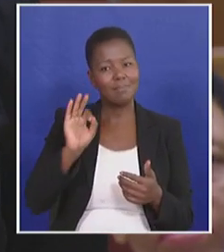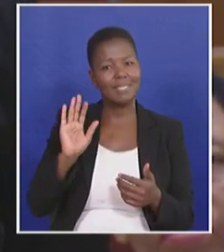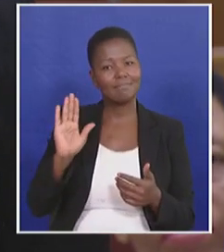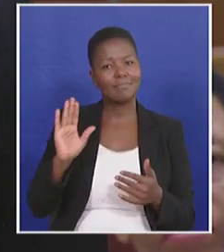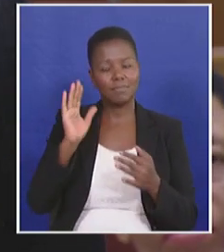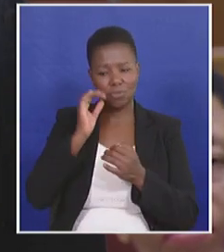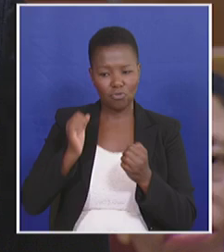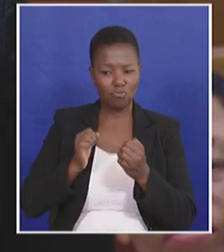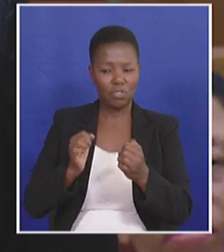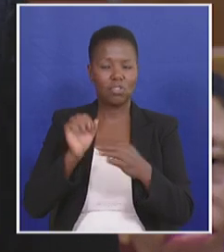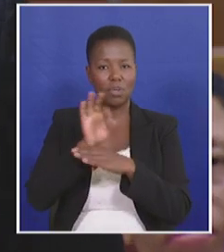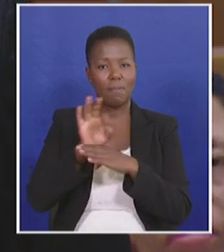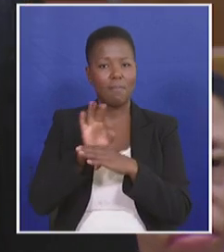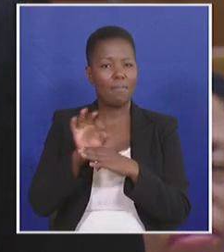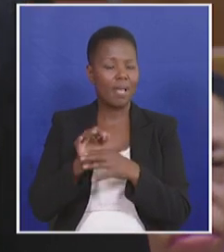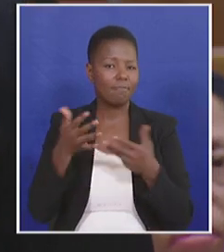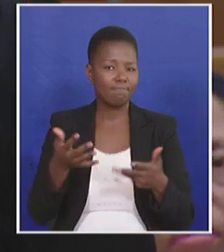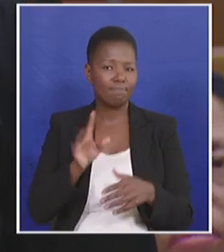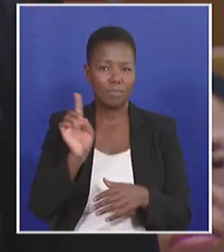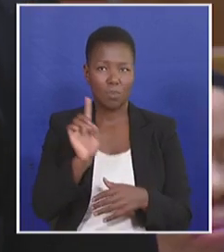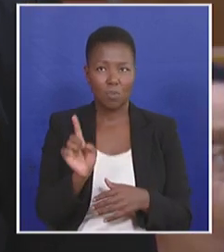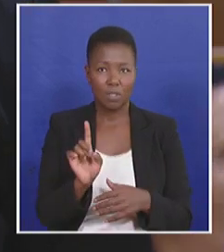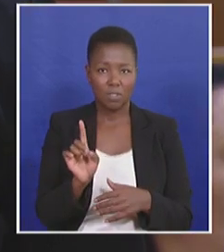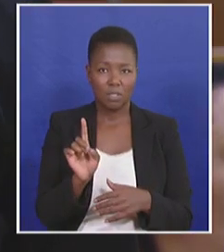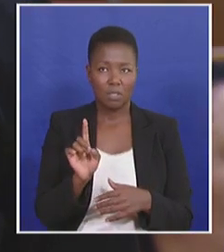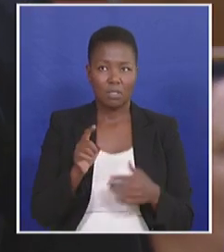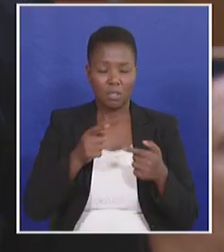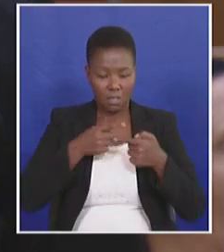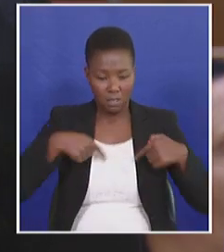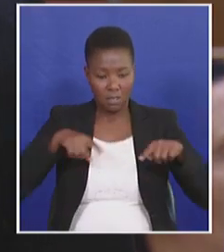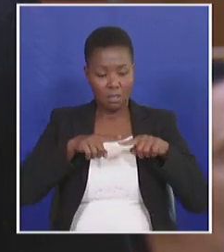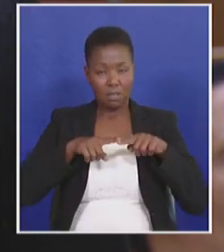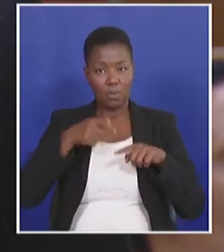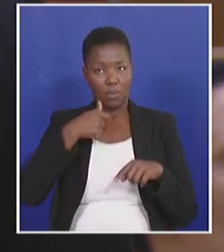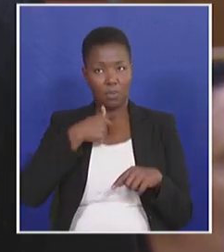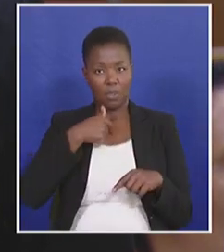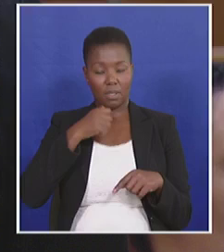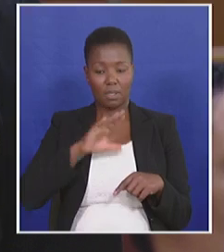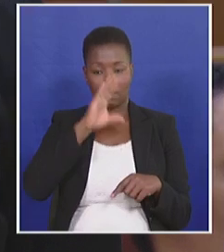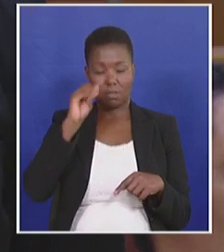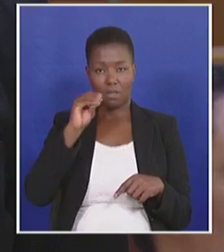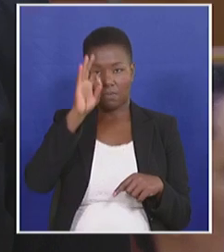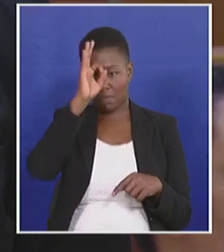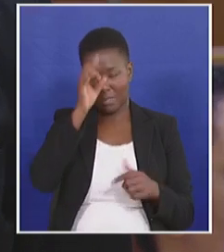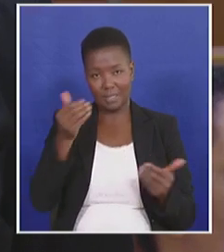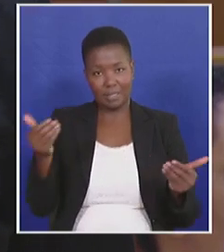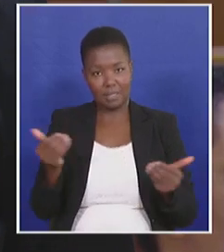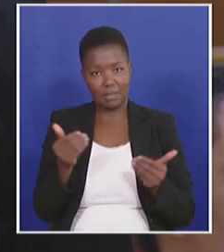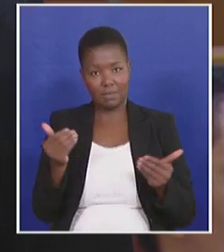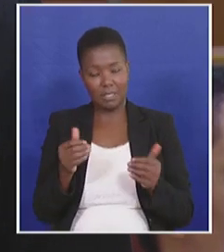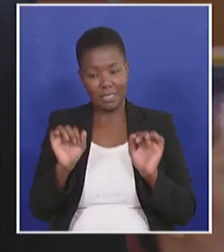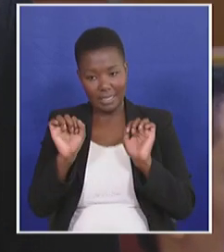strategic outcomes is the question of ourselves as the South African Police Service having got to make a contribution